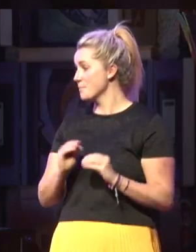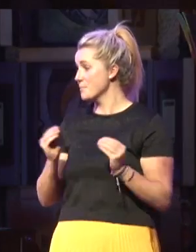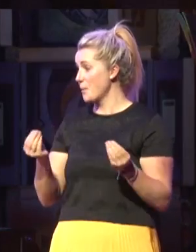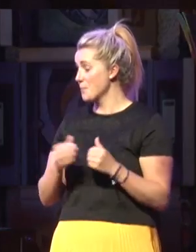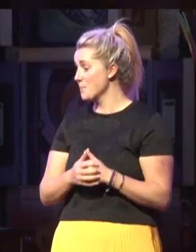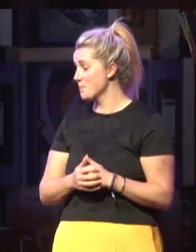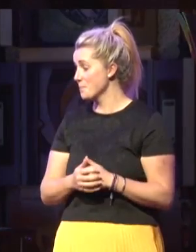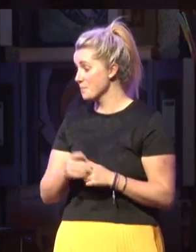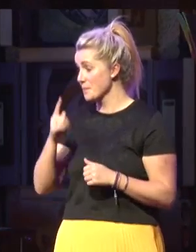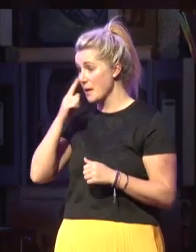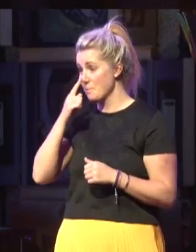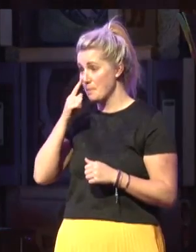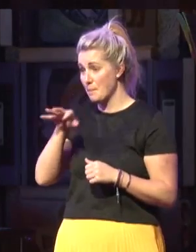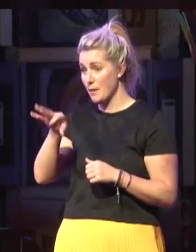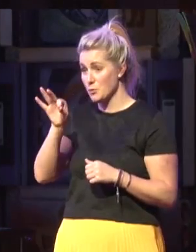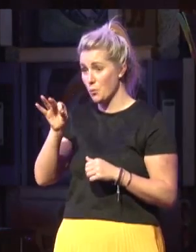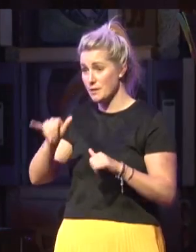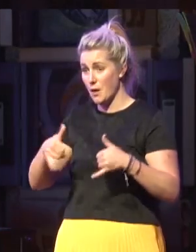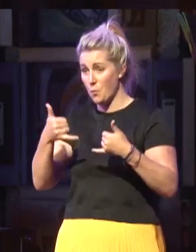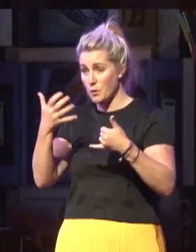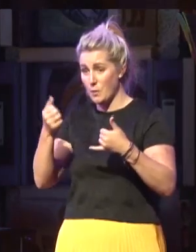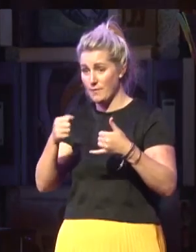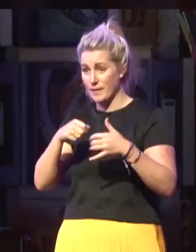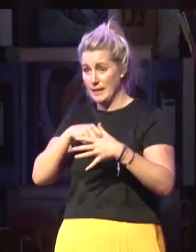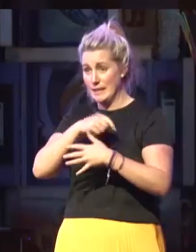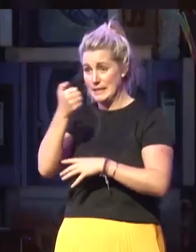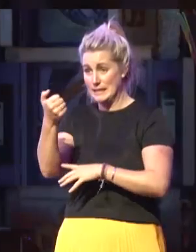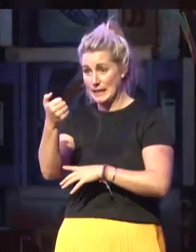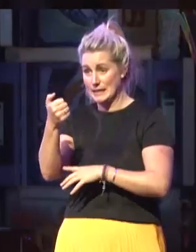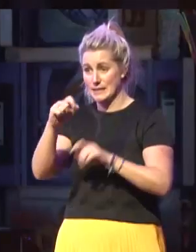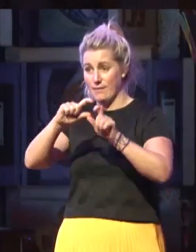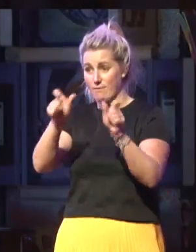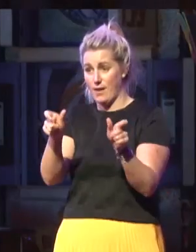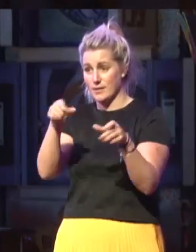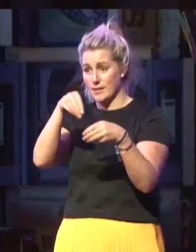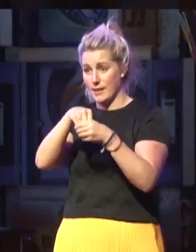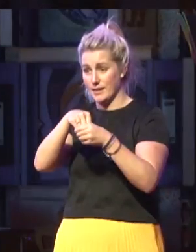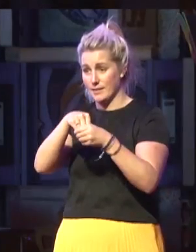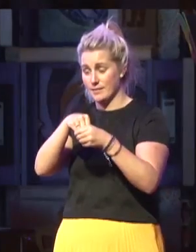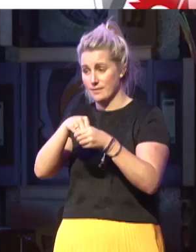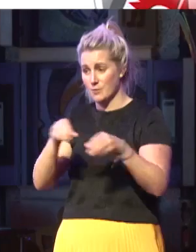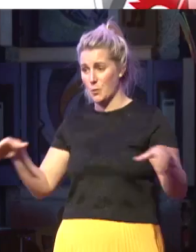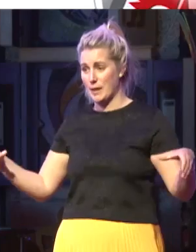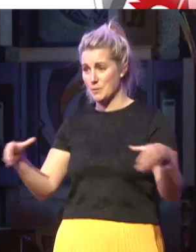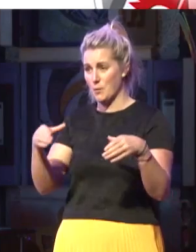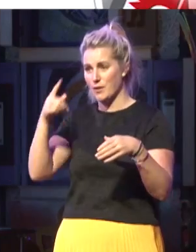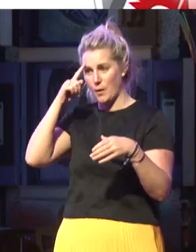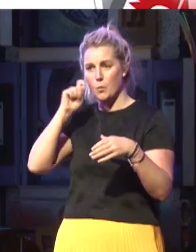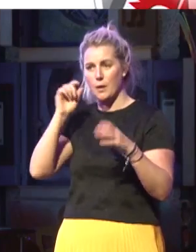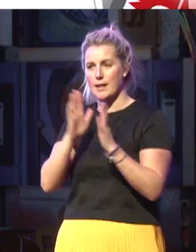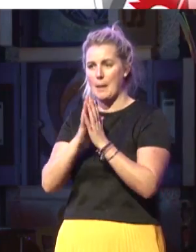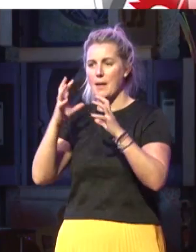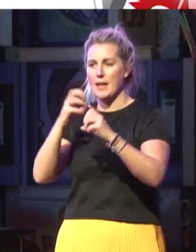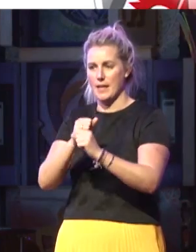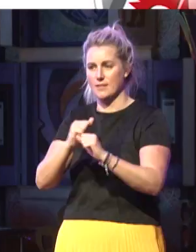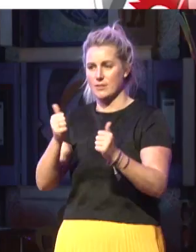So the People's Choice Award. We've got 6 finalists, and they're all coming together. That's good. So I think we'll clap at the end of the